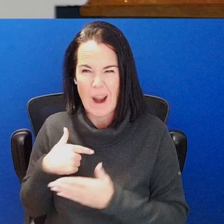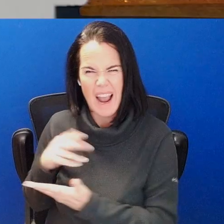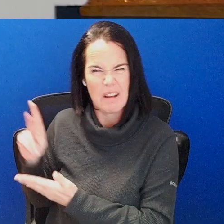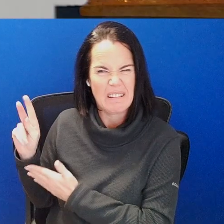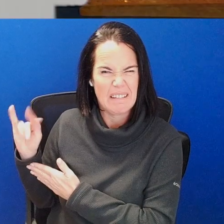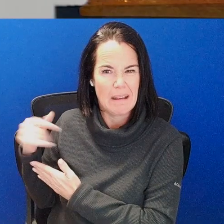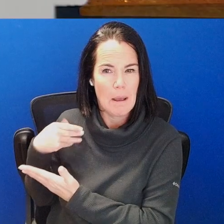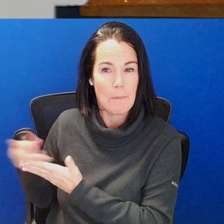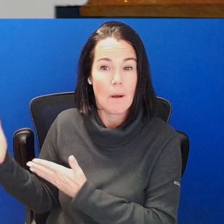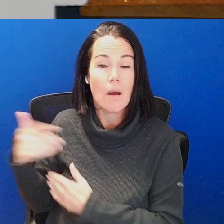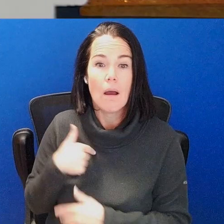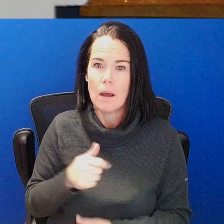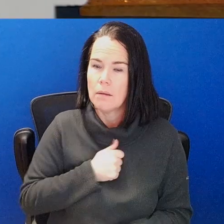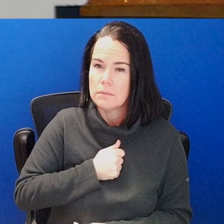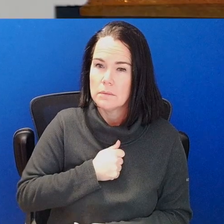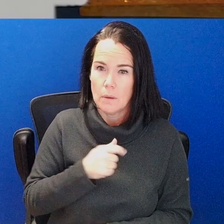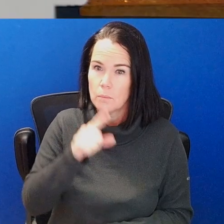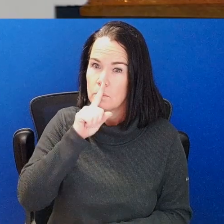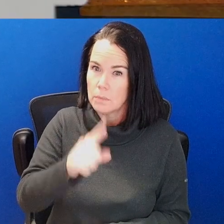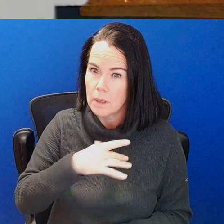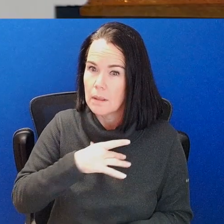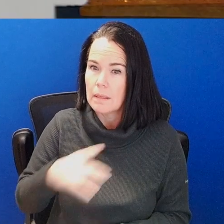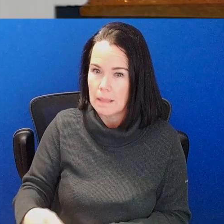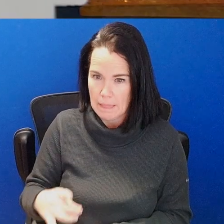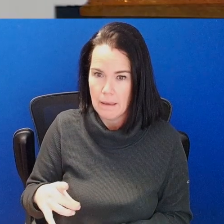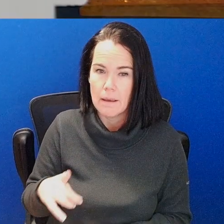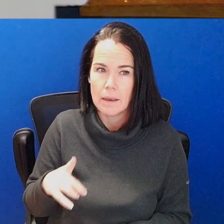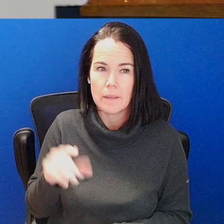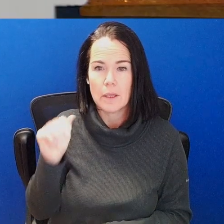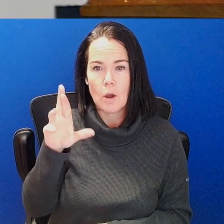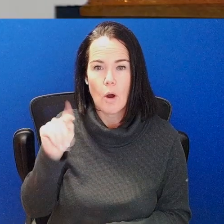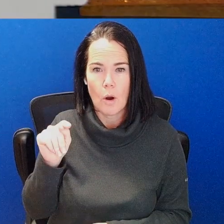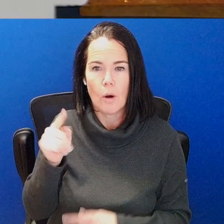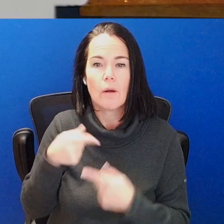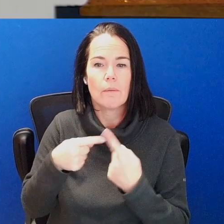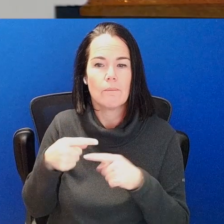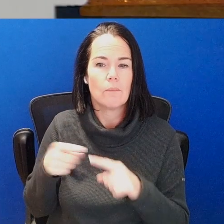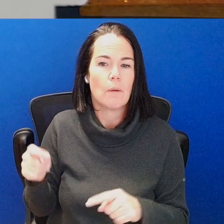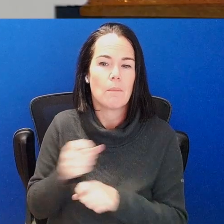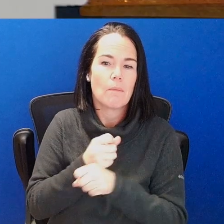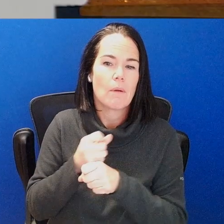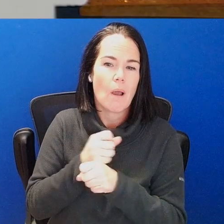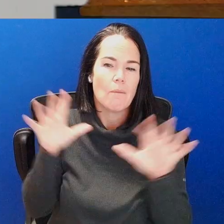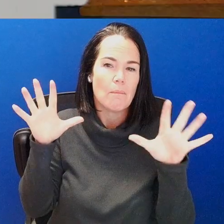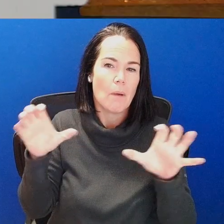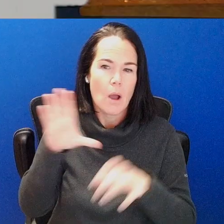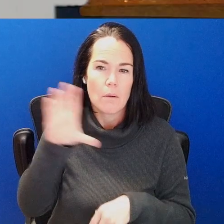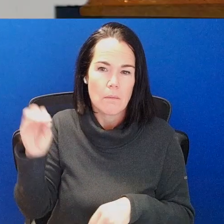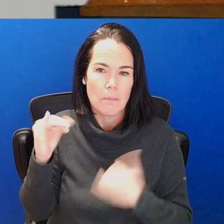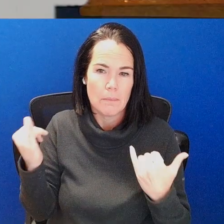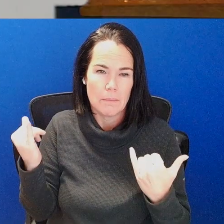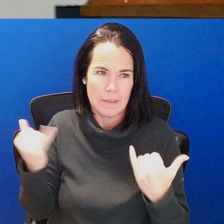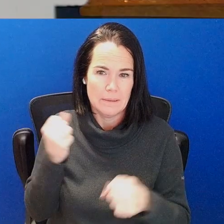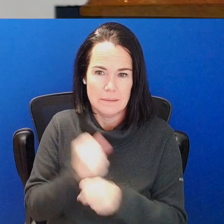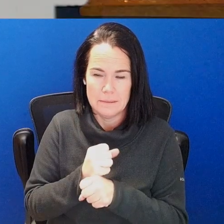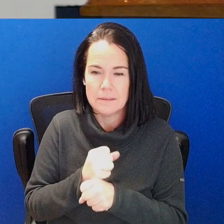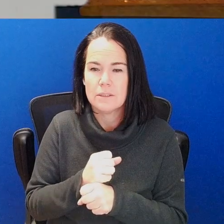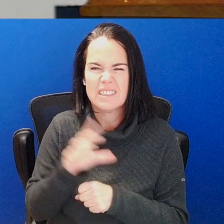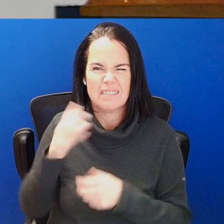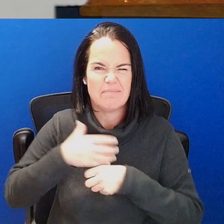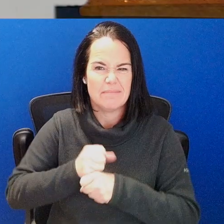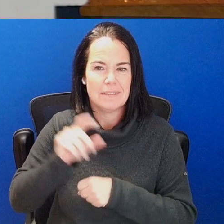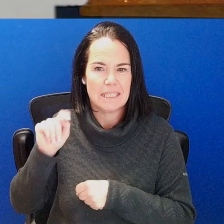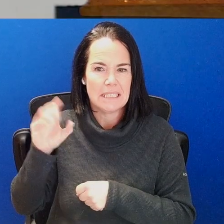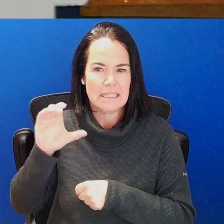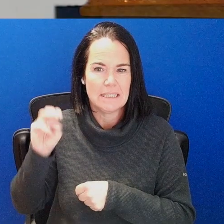I really like the artwork that the Coffee Monsters Co. came out with this year. And so I am planning on